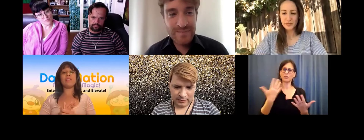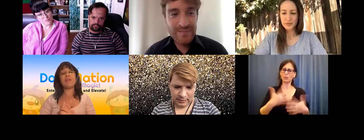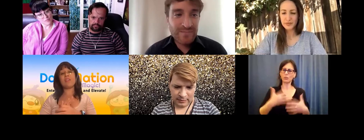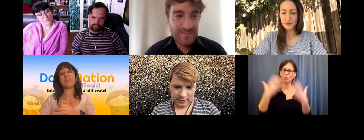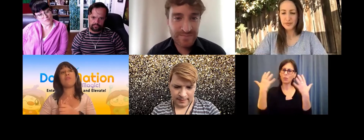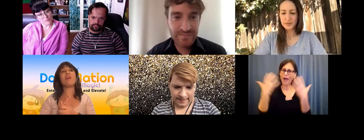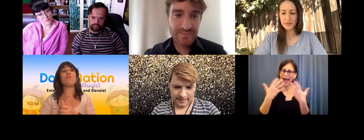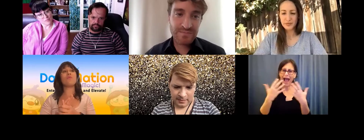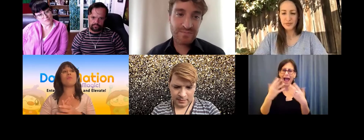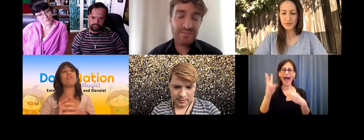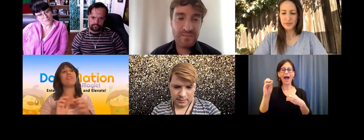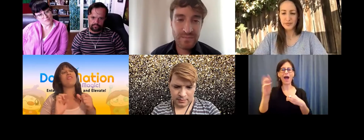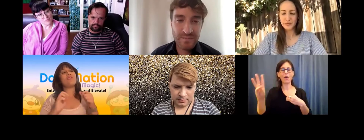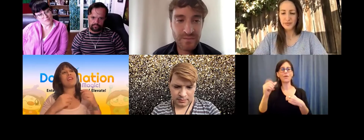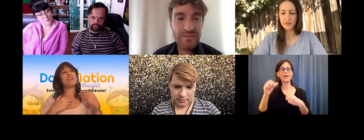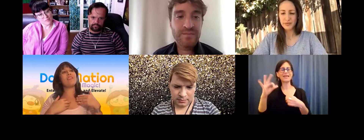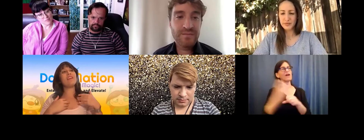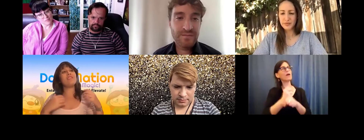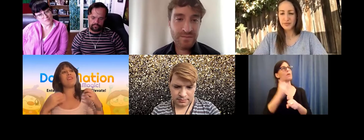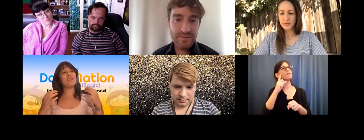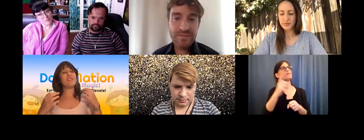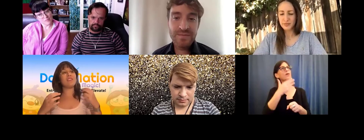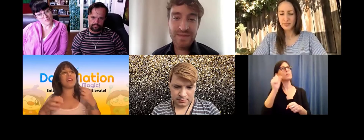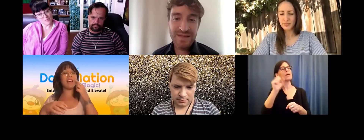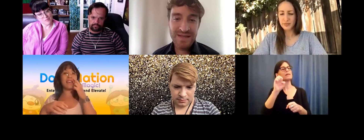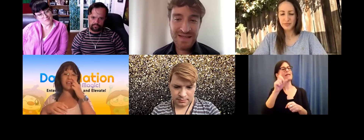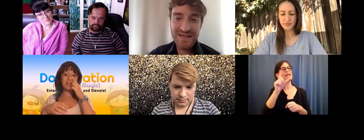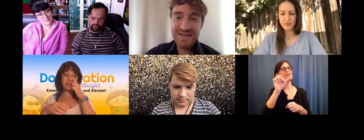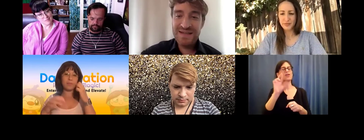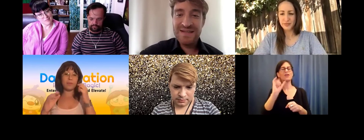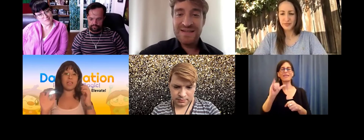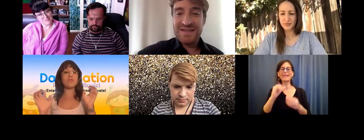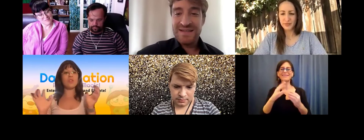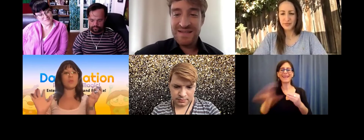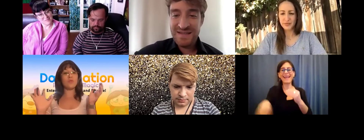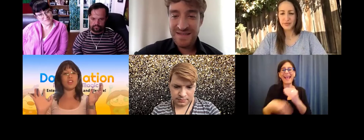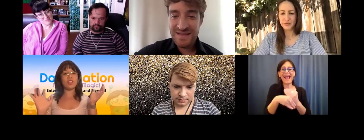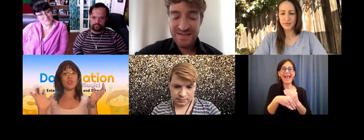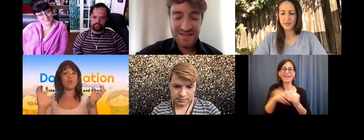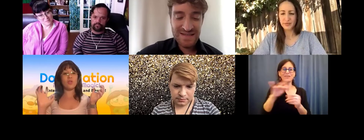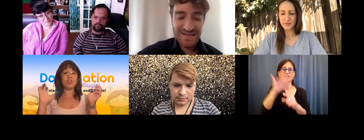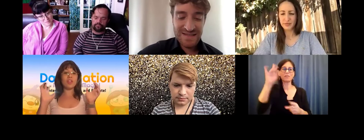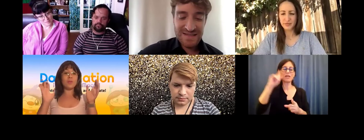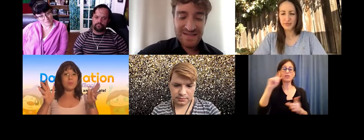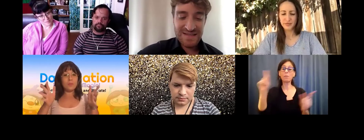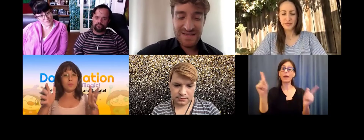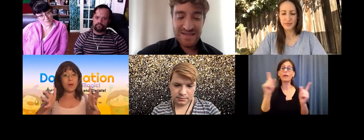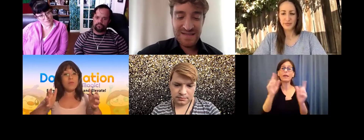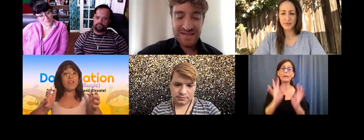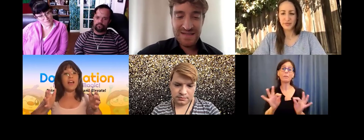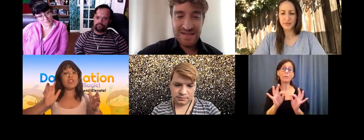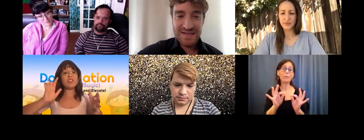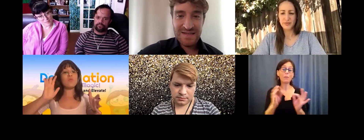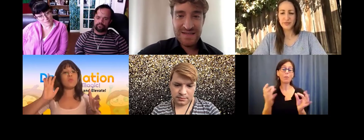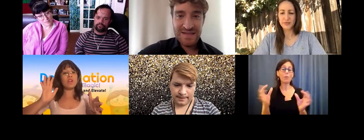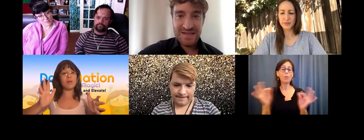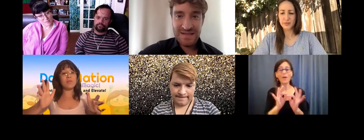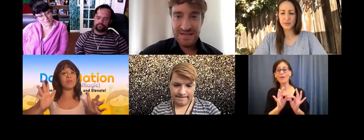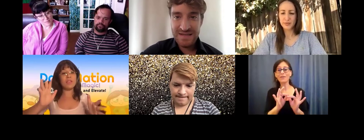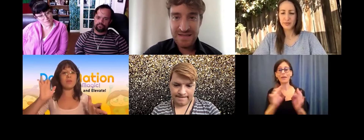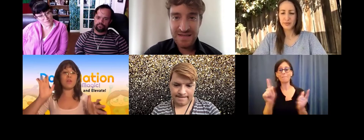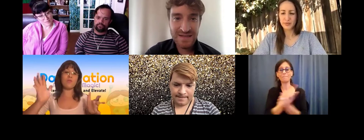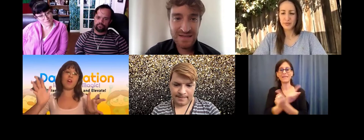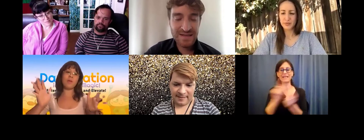like, wow, everything. If I won for Best Editor, like I said, it's icing on the cake, and getting to meet with the professionals.